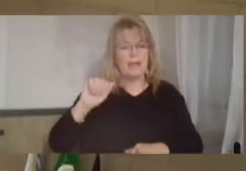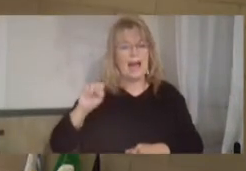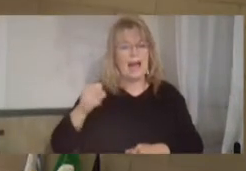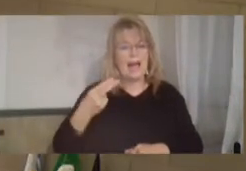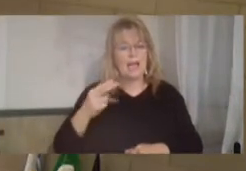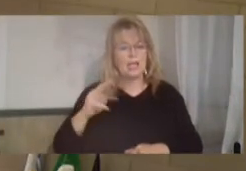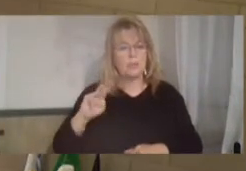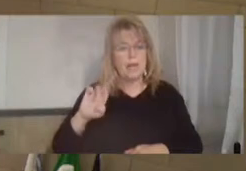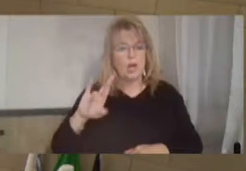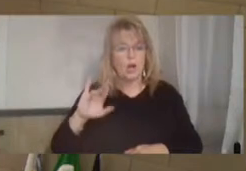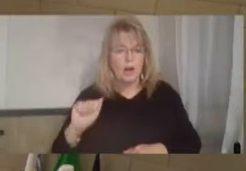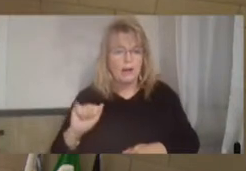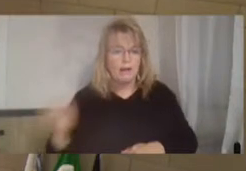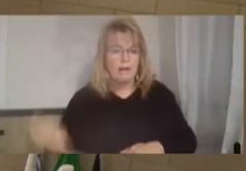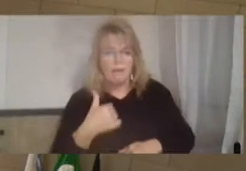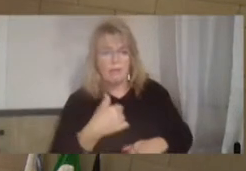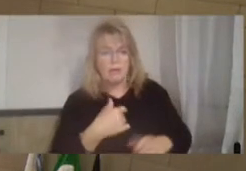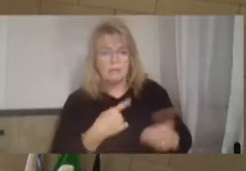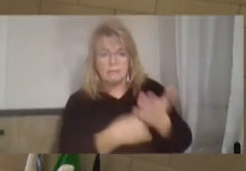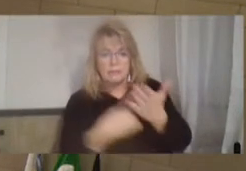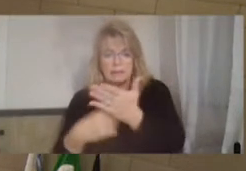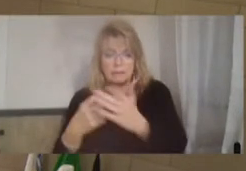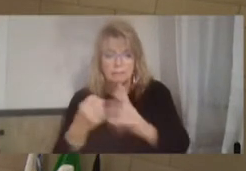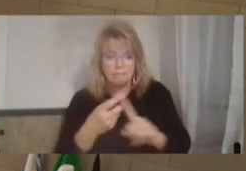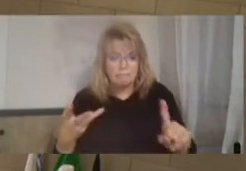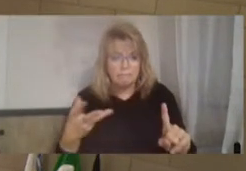further discussion? Ms. Ajmera? Yes.